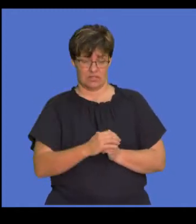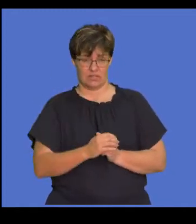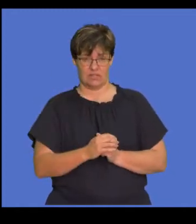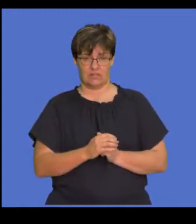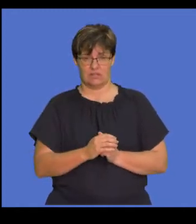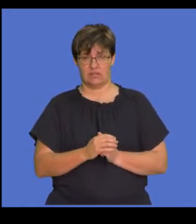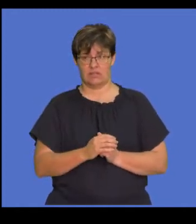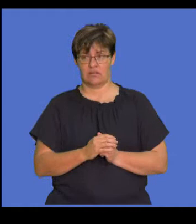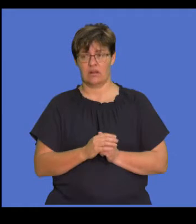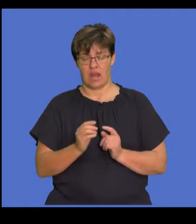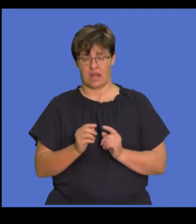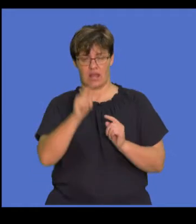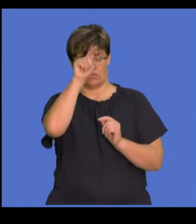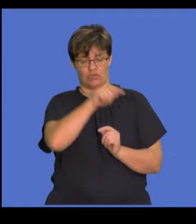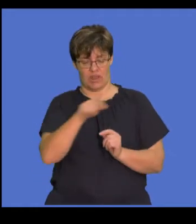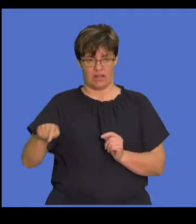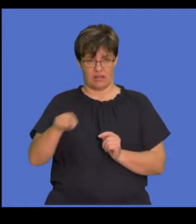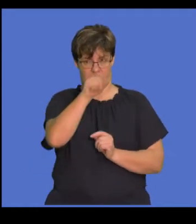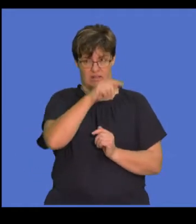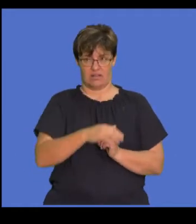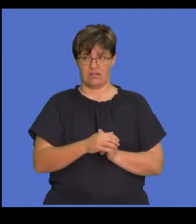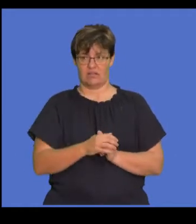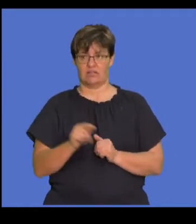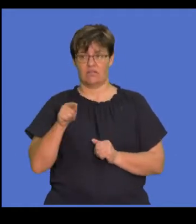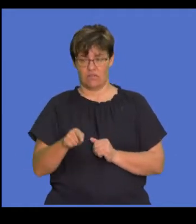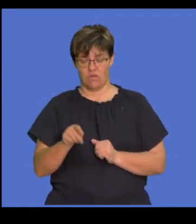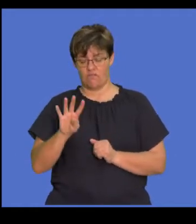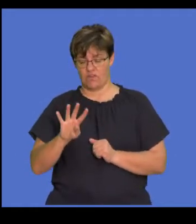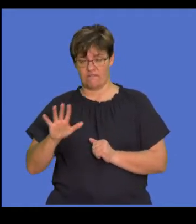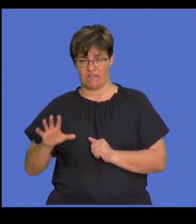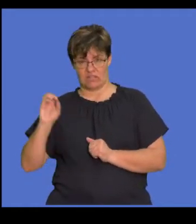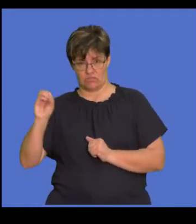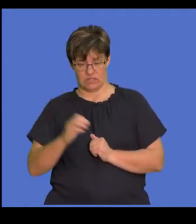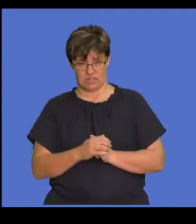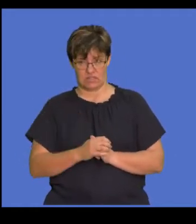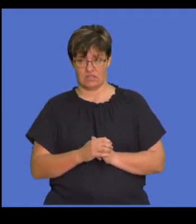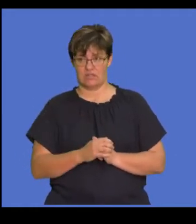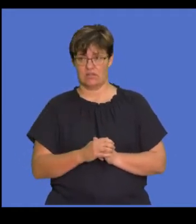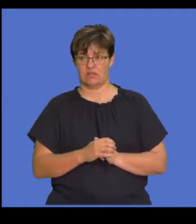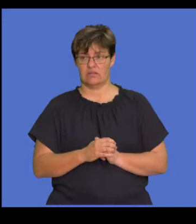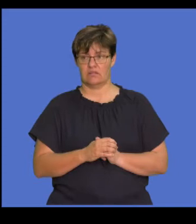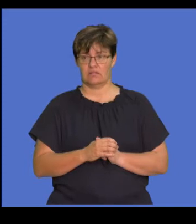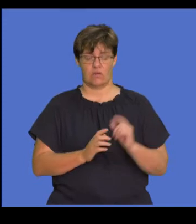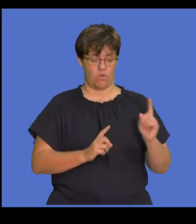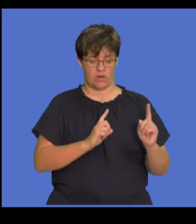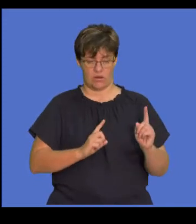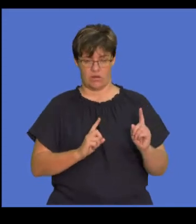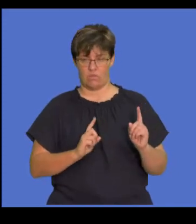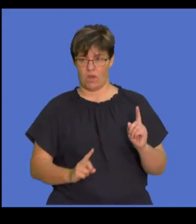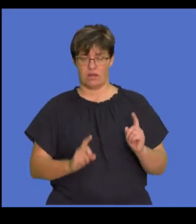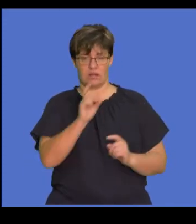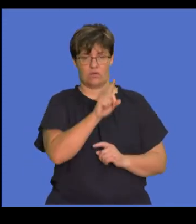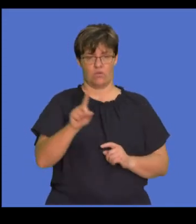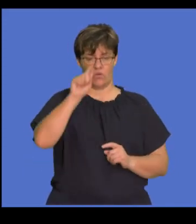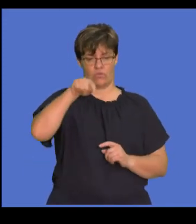degrees, remember, I'm just going to draw the two triangles. This one is for the 45 degrees, that's 1, 1,